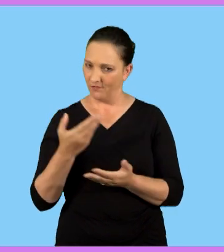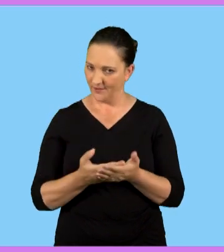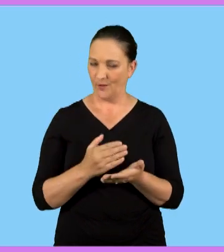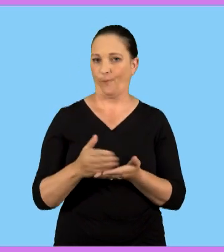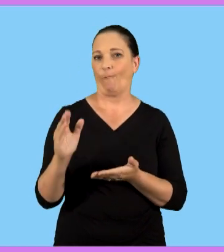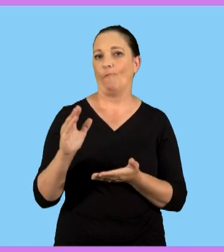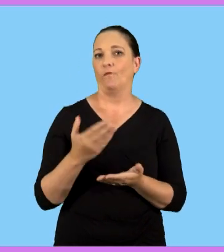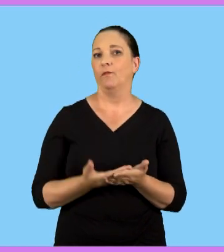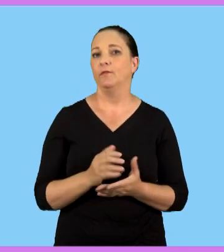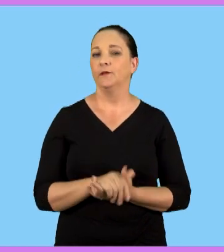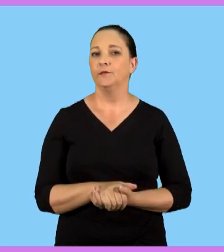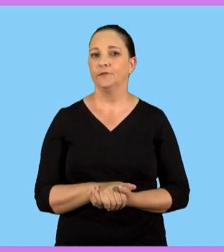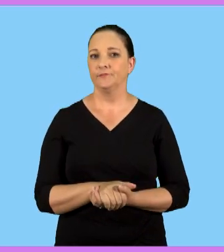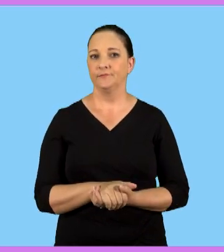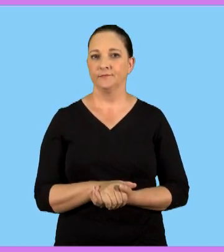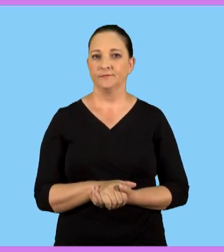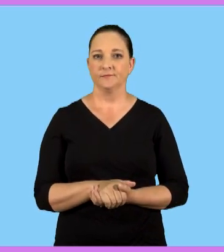could cut that down.